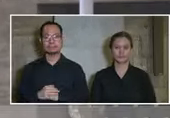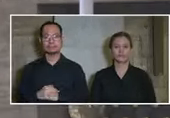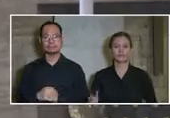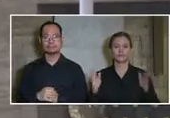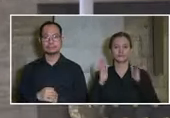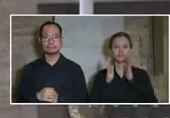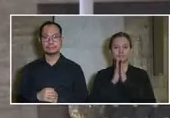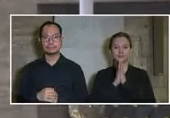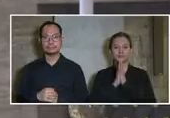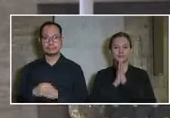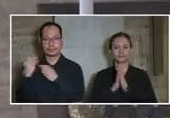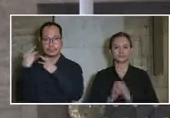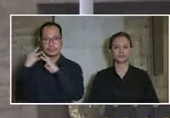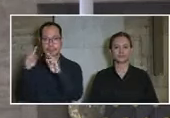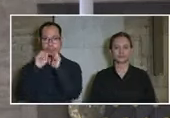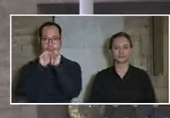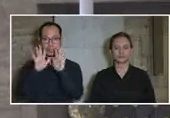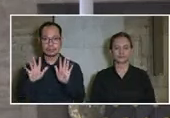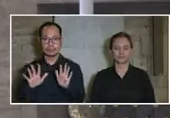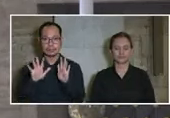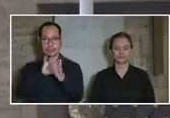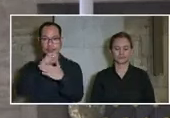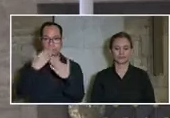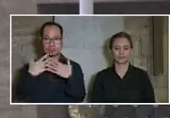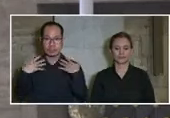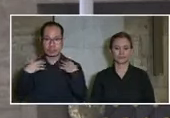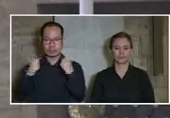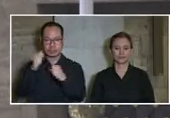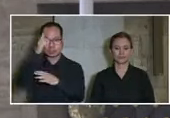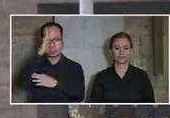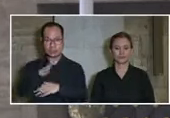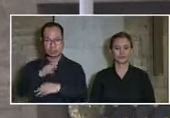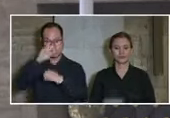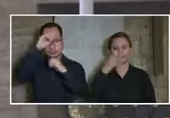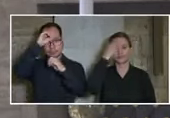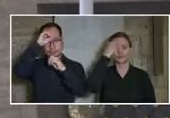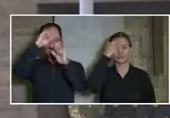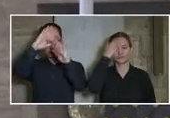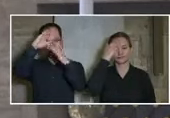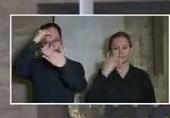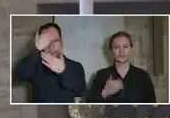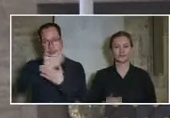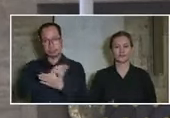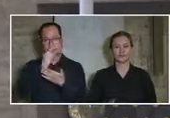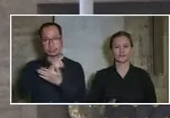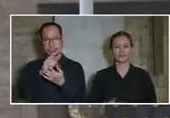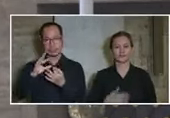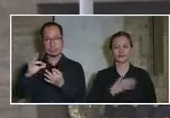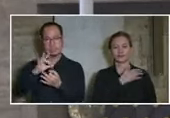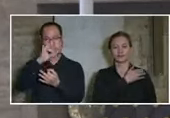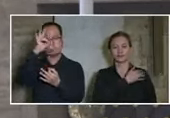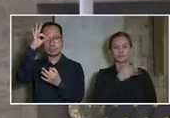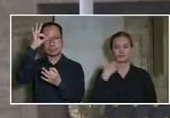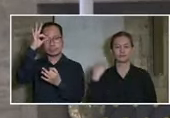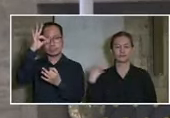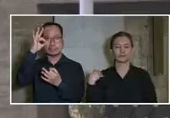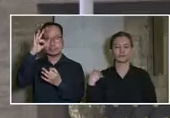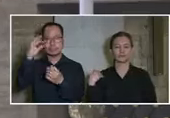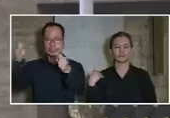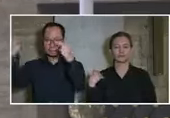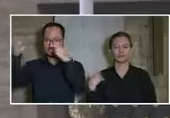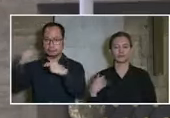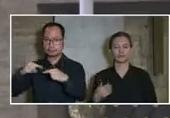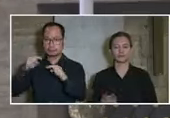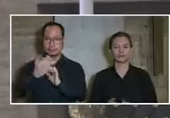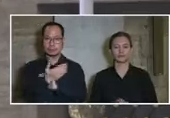Amen. And may the blessing of Almighty God, the Father, and the Son, and the Holy Spirit come